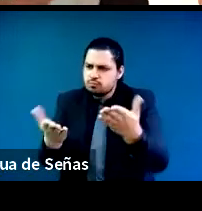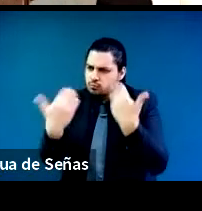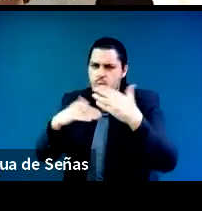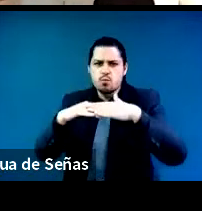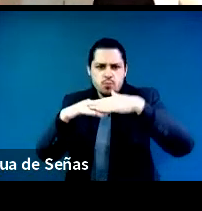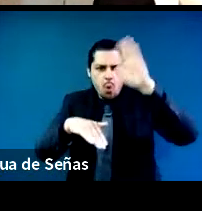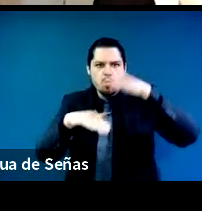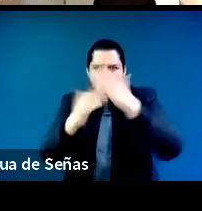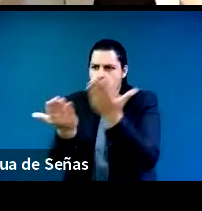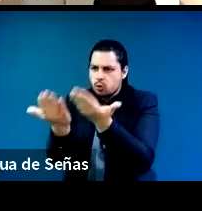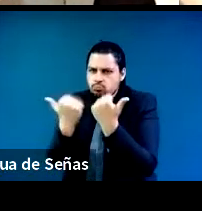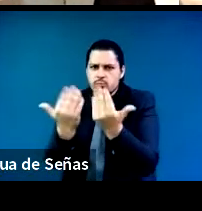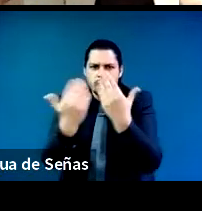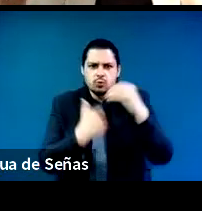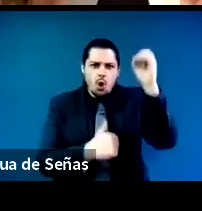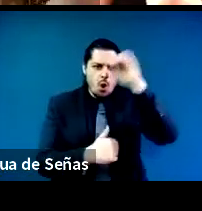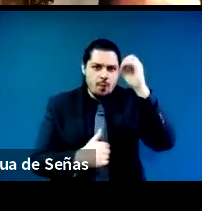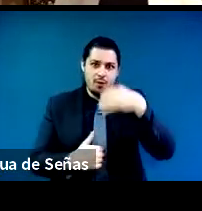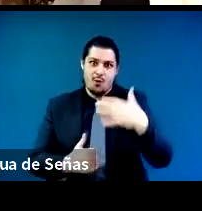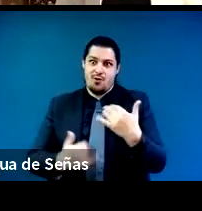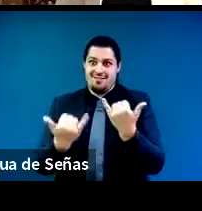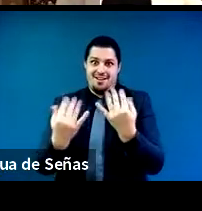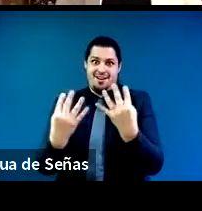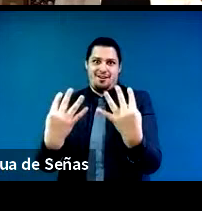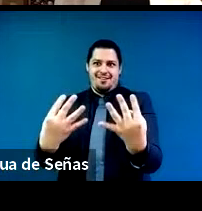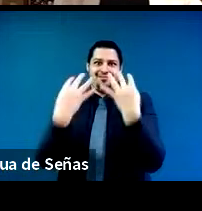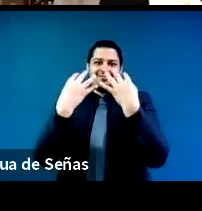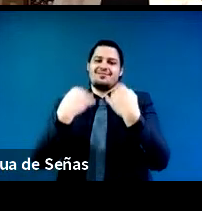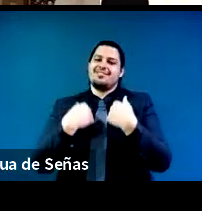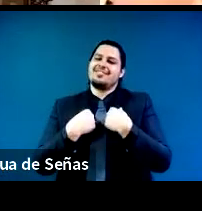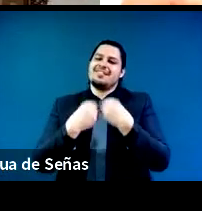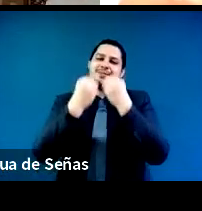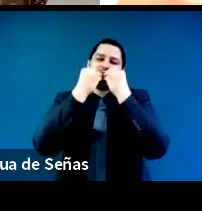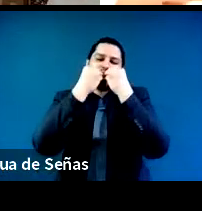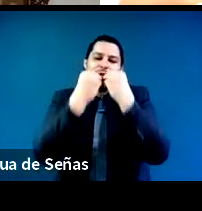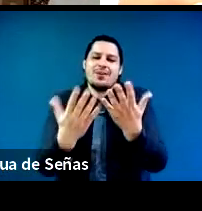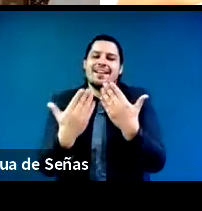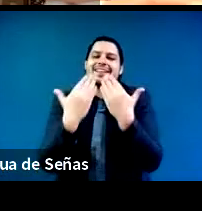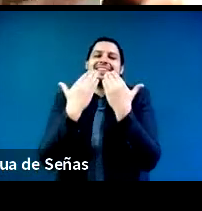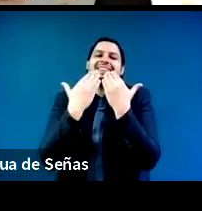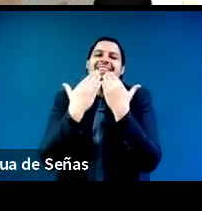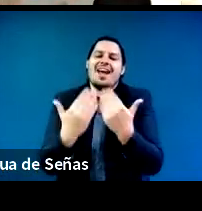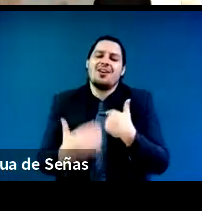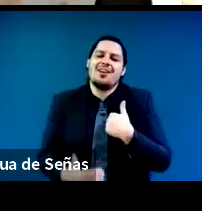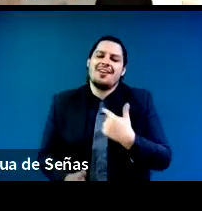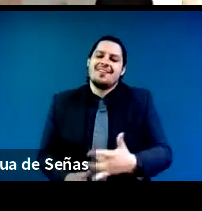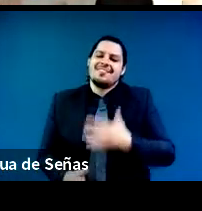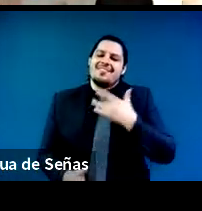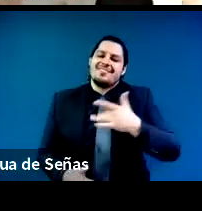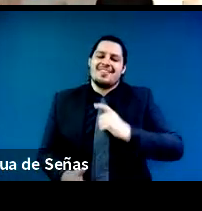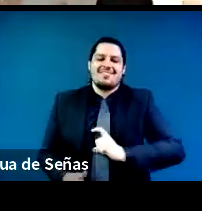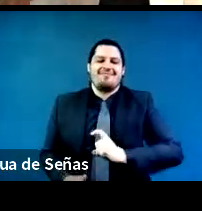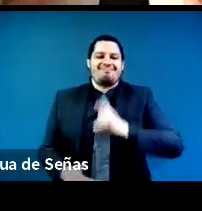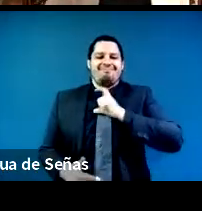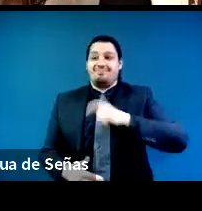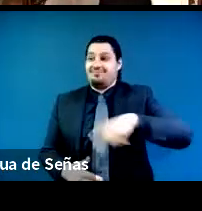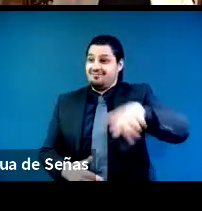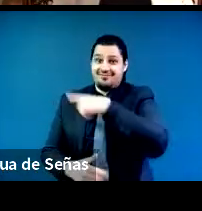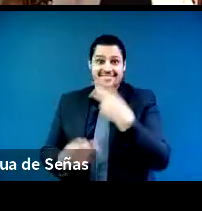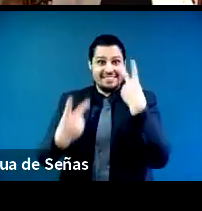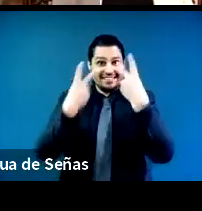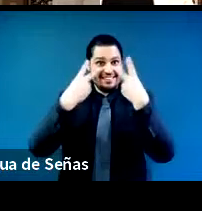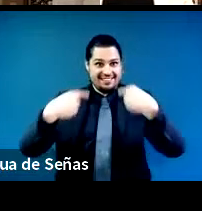so much. Greetings from Mexico, and hopefully we can do this in person some other day. Big hug. Thank you. Bye, guys.